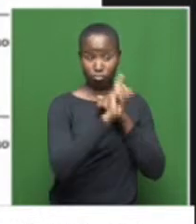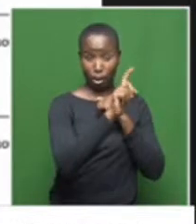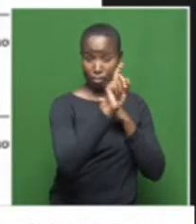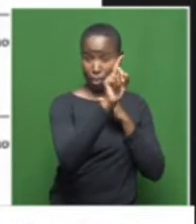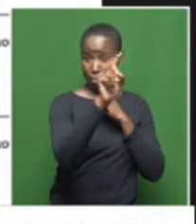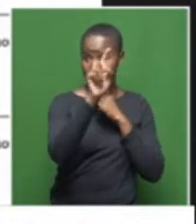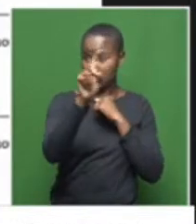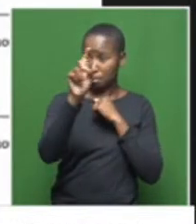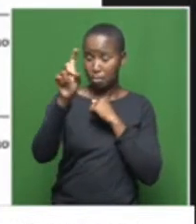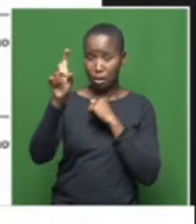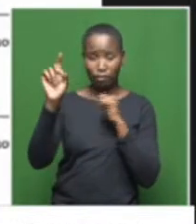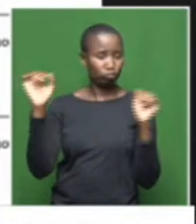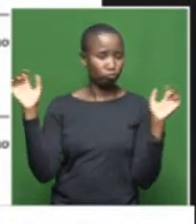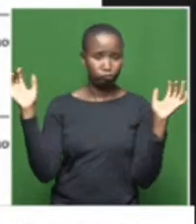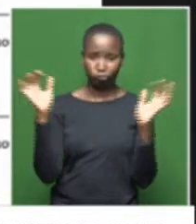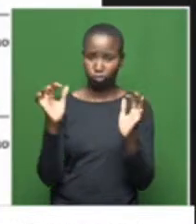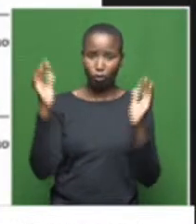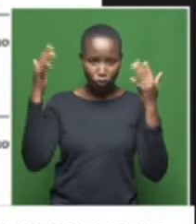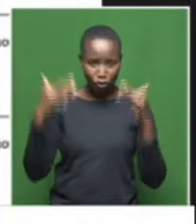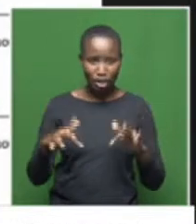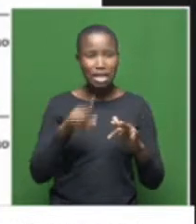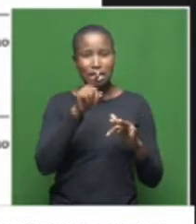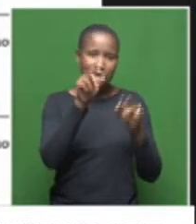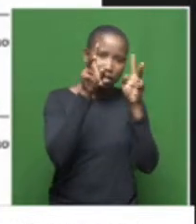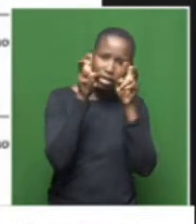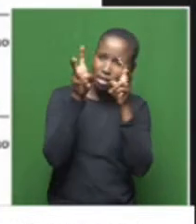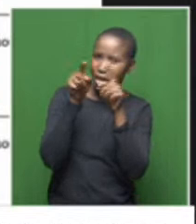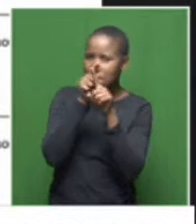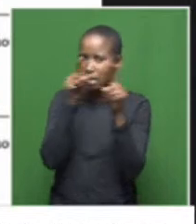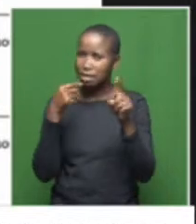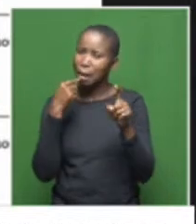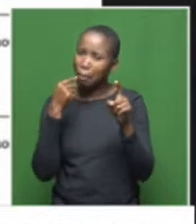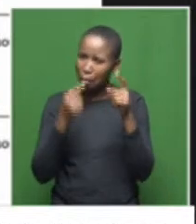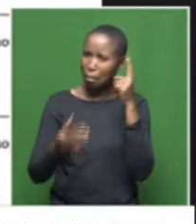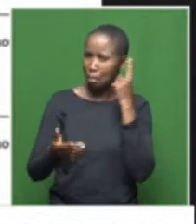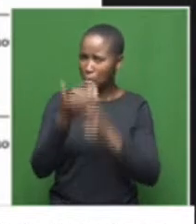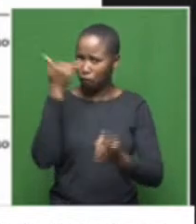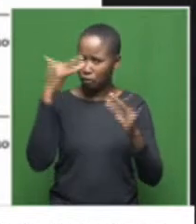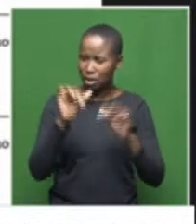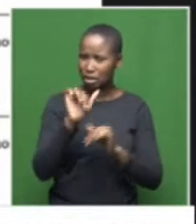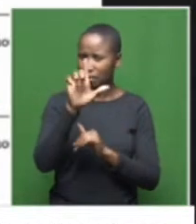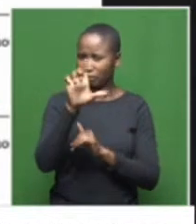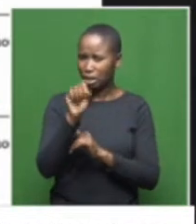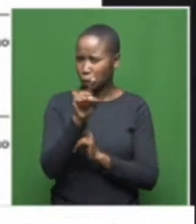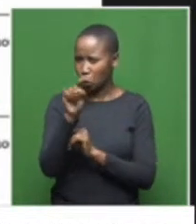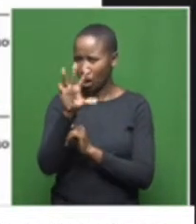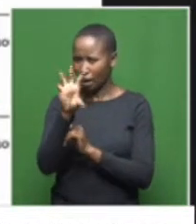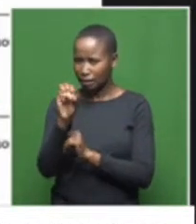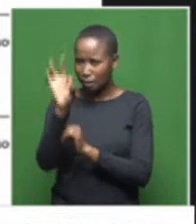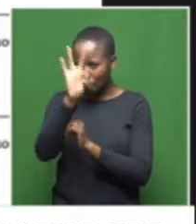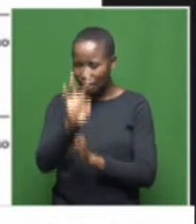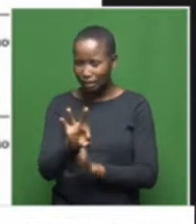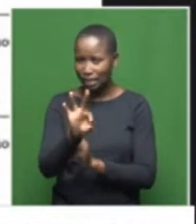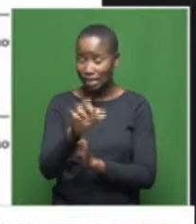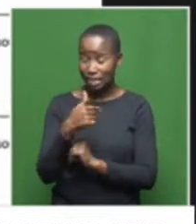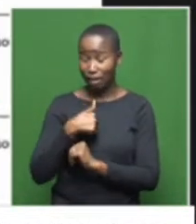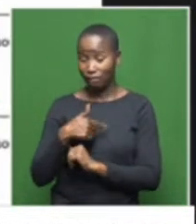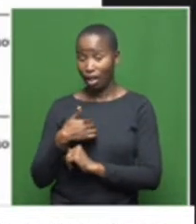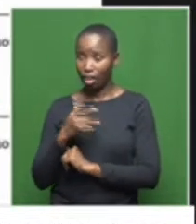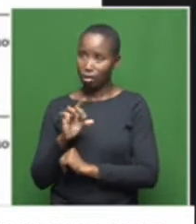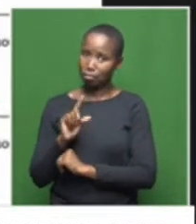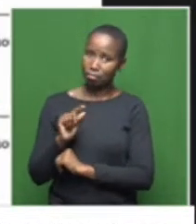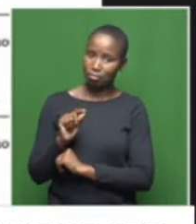continents, when you hear them mentioning that they have now reached a coverage of 70 to 90% of their population,